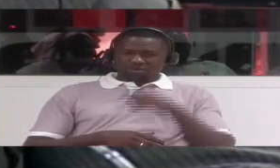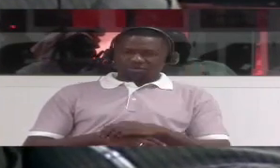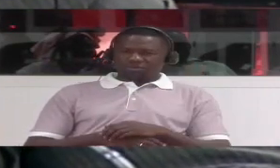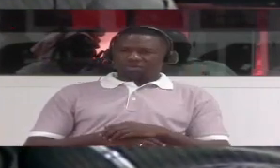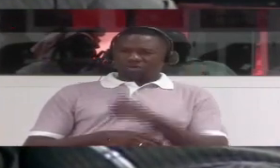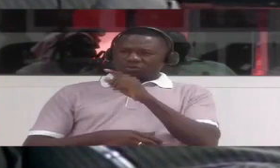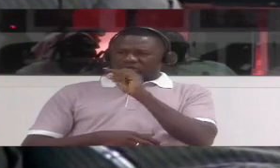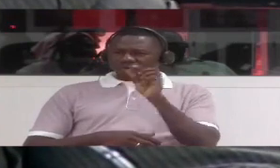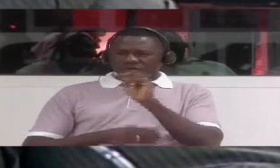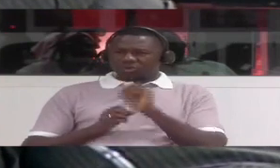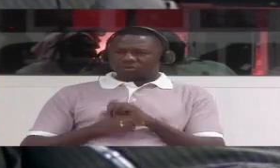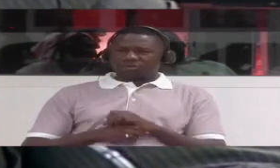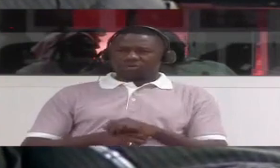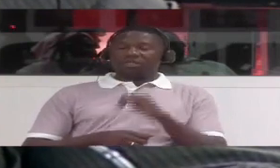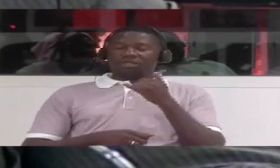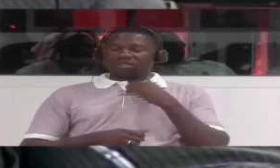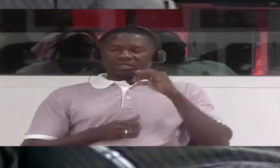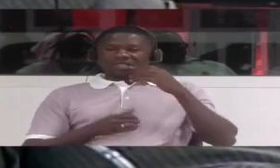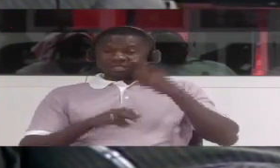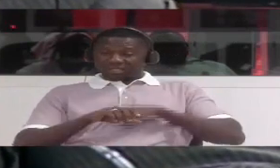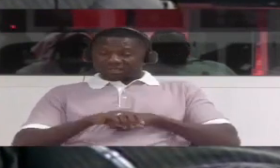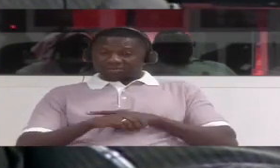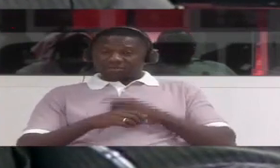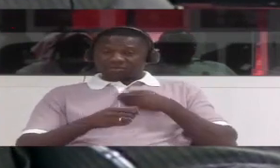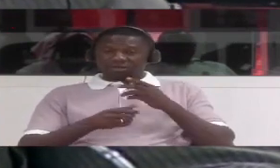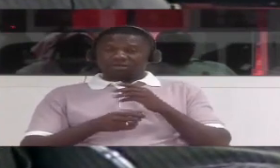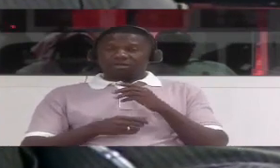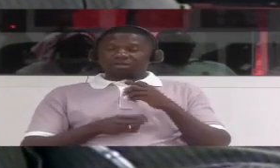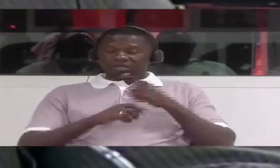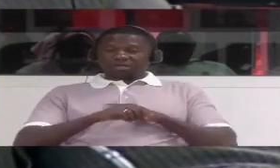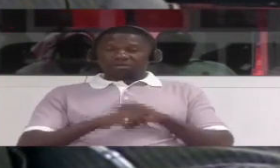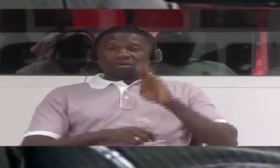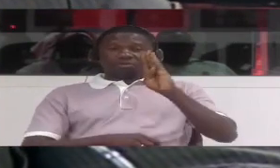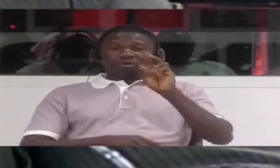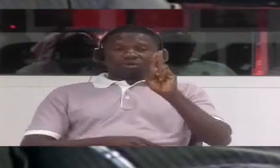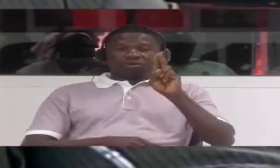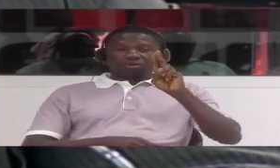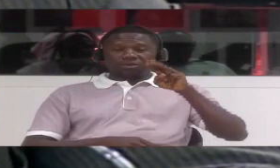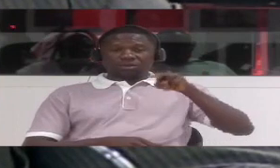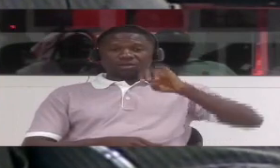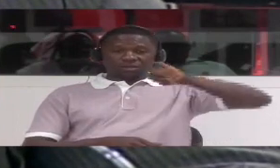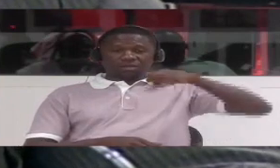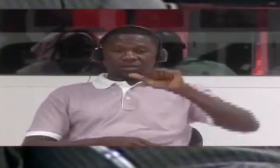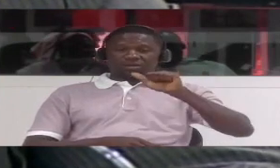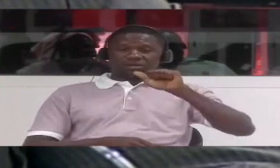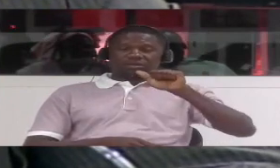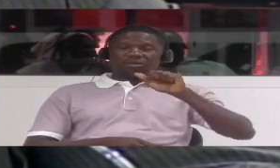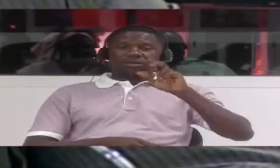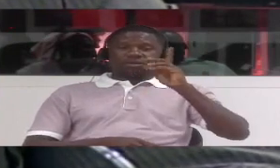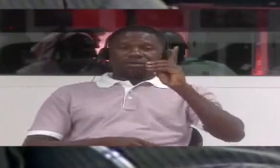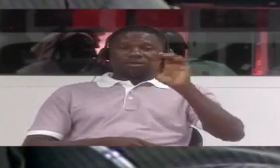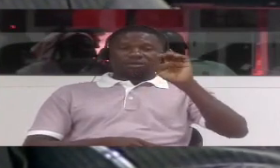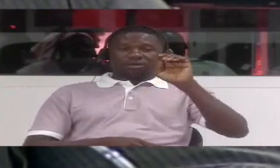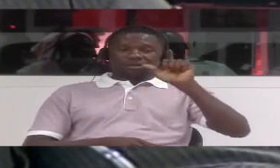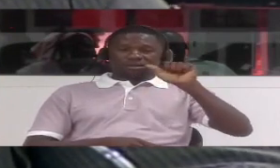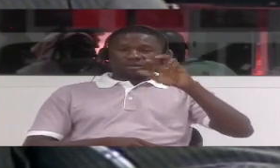murder, there was a press conference organized by the army. Bunja Dabo was PRO. That conference, press conference, was very critical of the